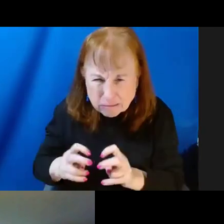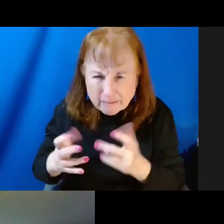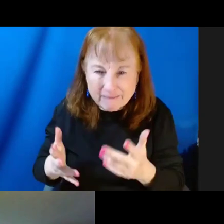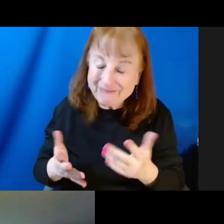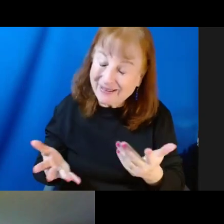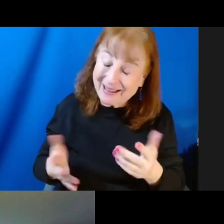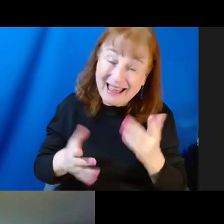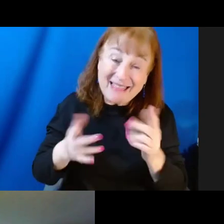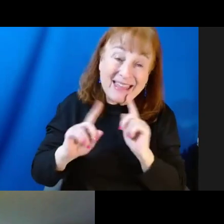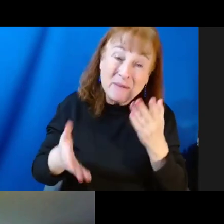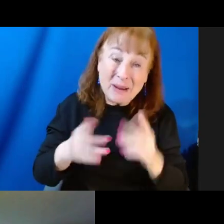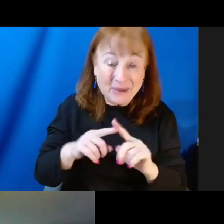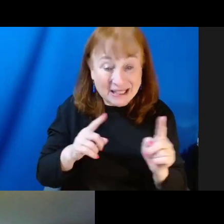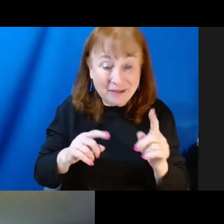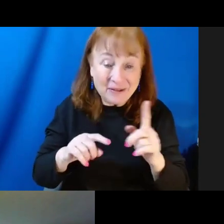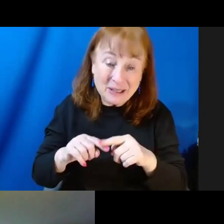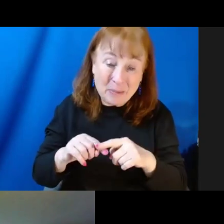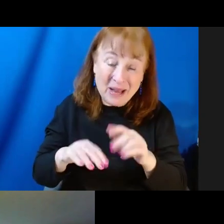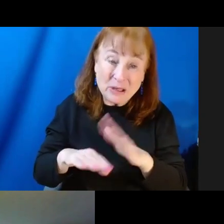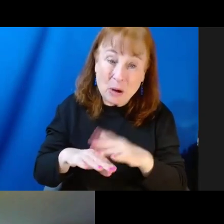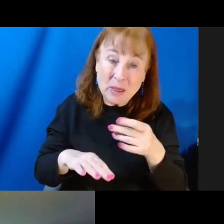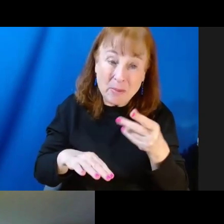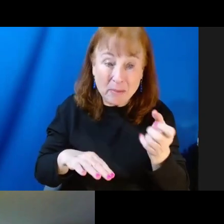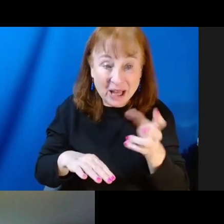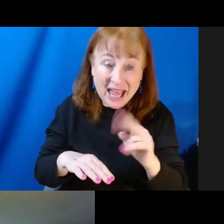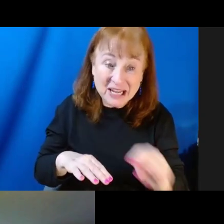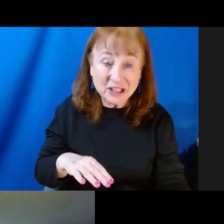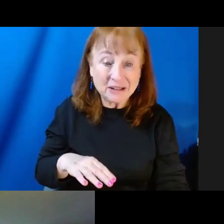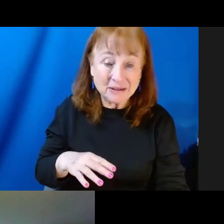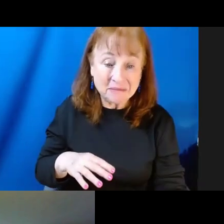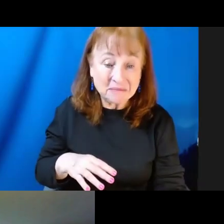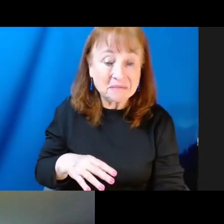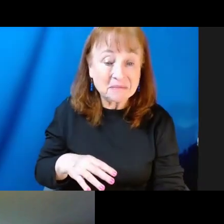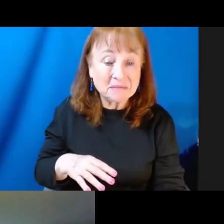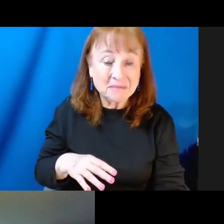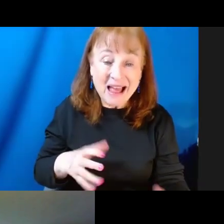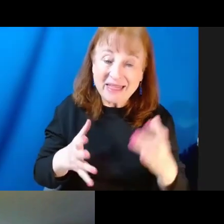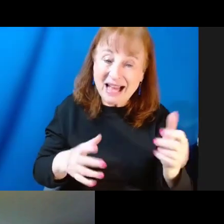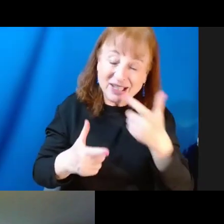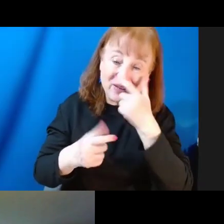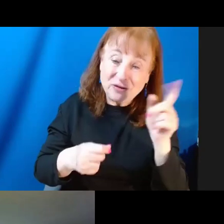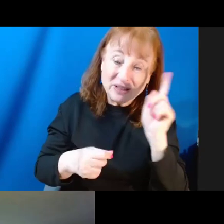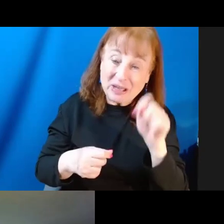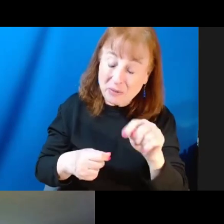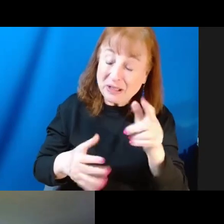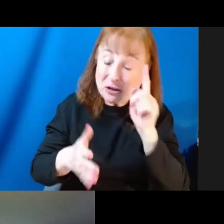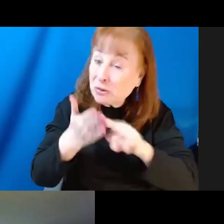the answer might be different depending on the population. So it's, yeah, lots of interesting questions to explore out there.